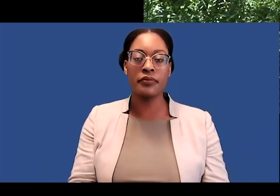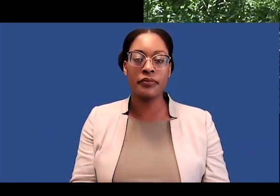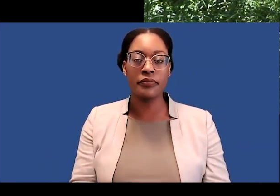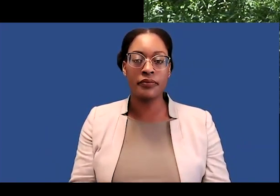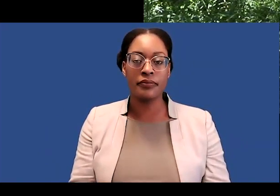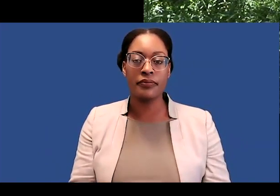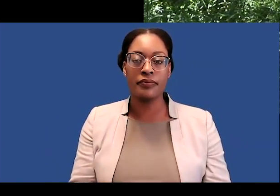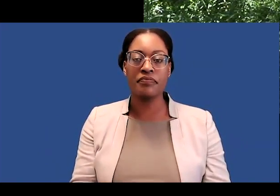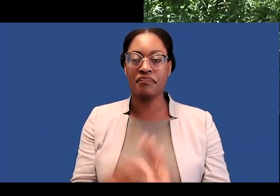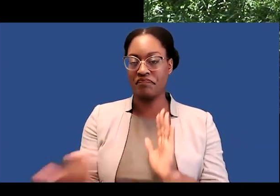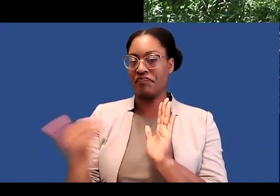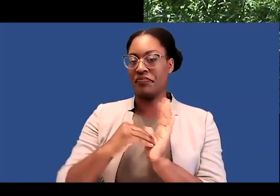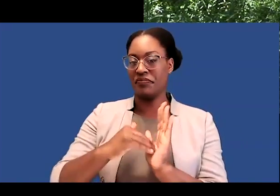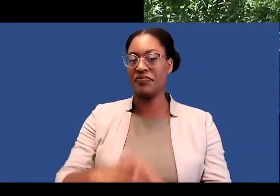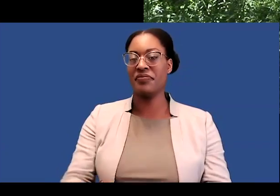Inhale.